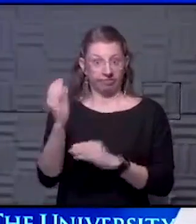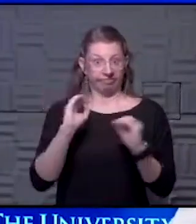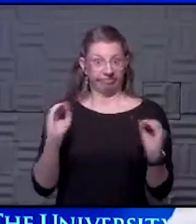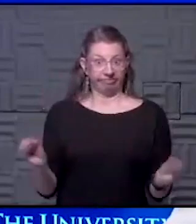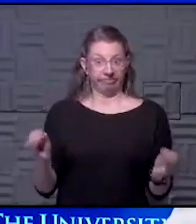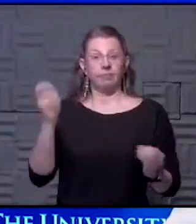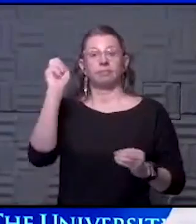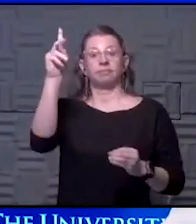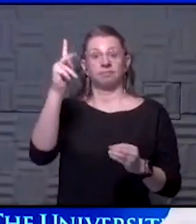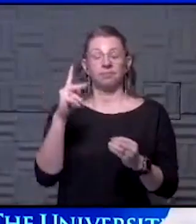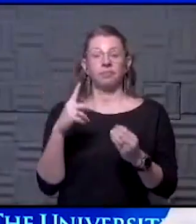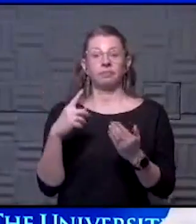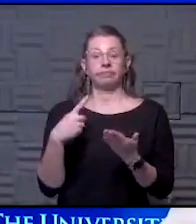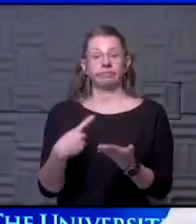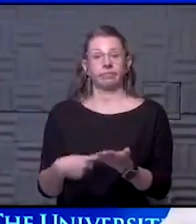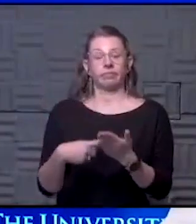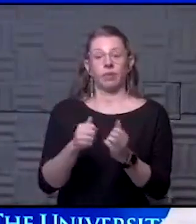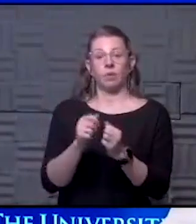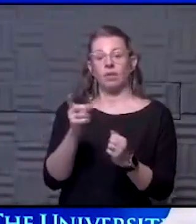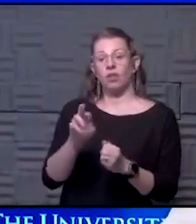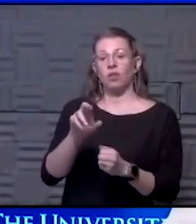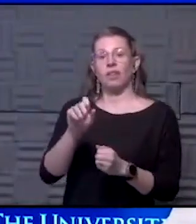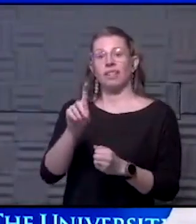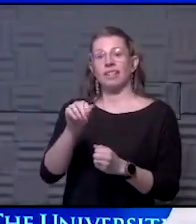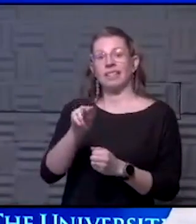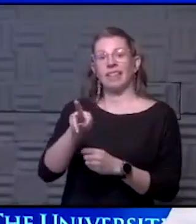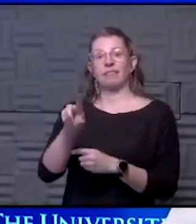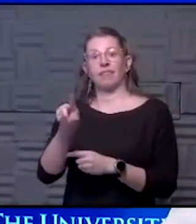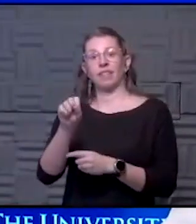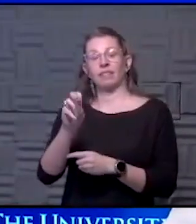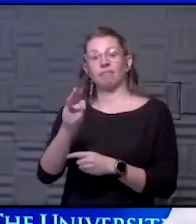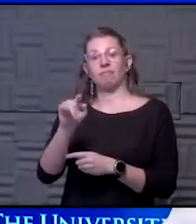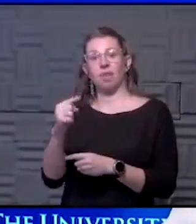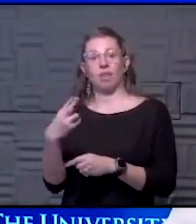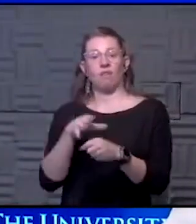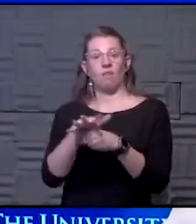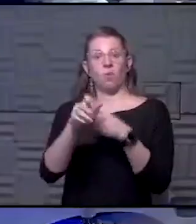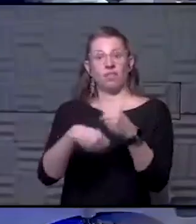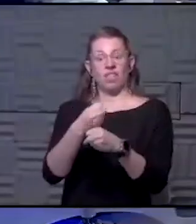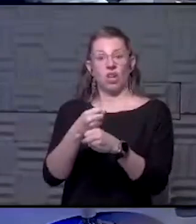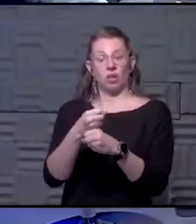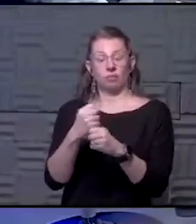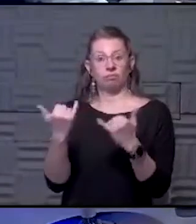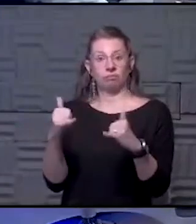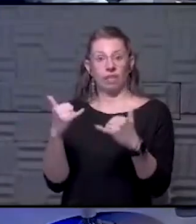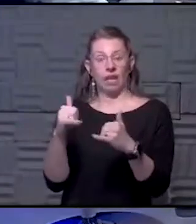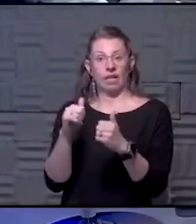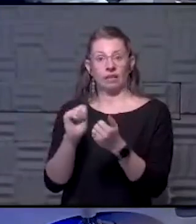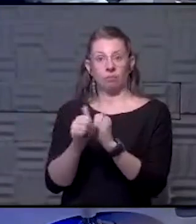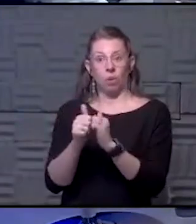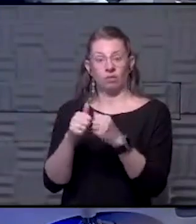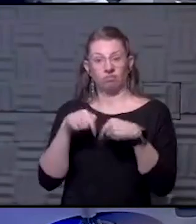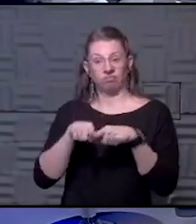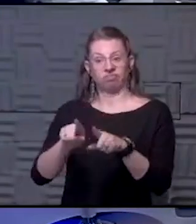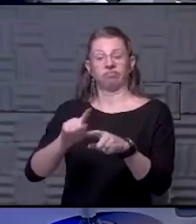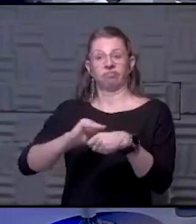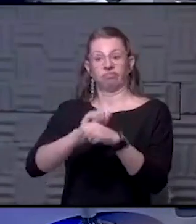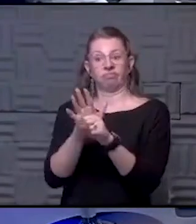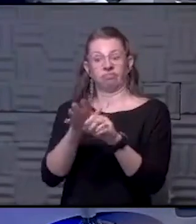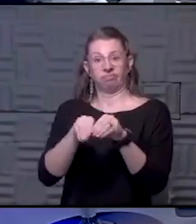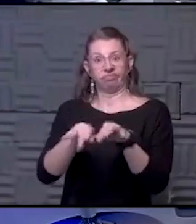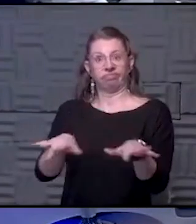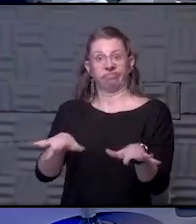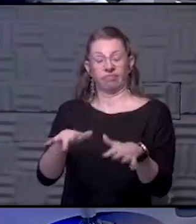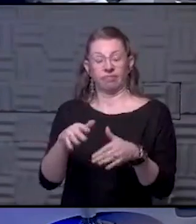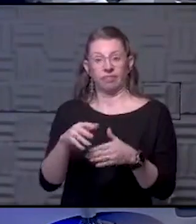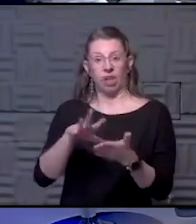Okay, let's talk to Dr. David Smith. It's been nearly a full year of playing sports throughout this pandemic, David. What are your biggest lessons